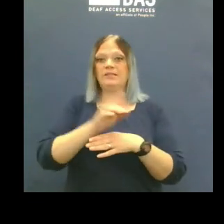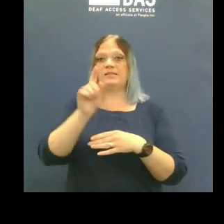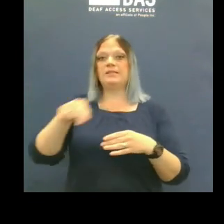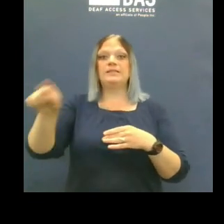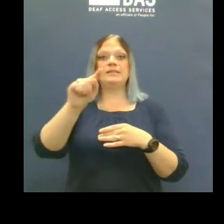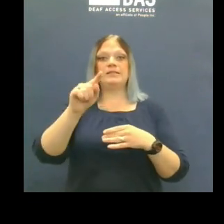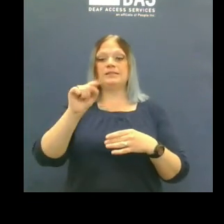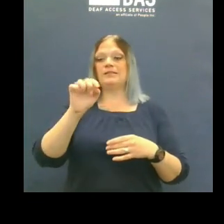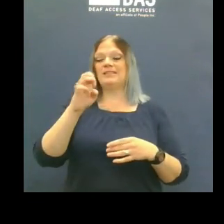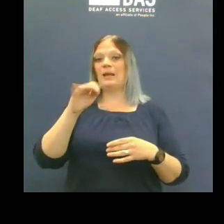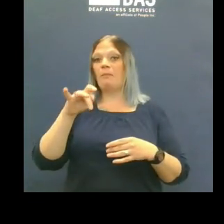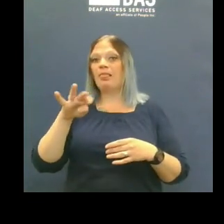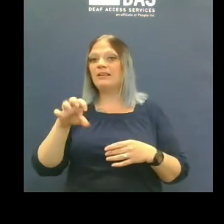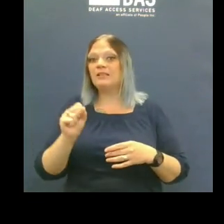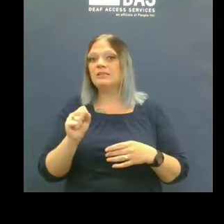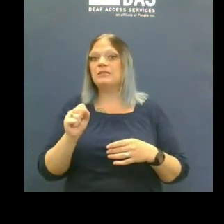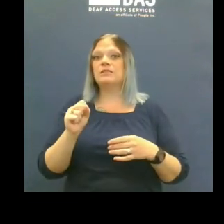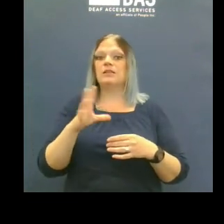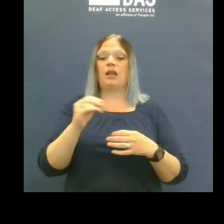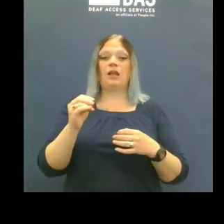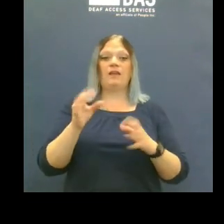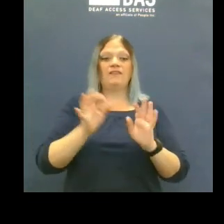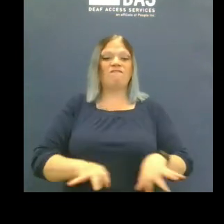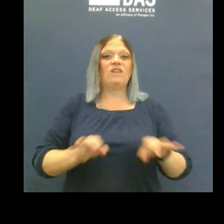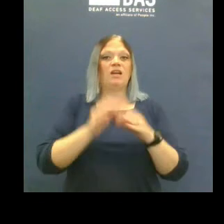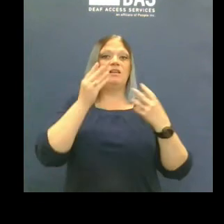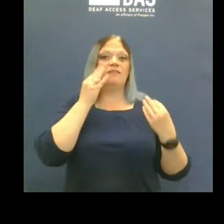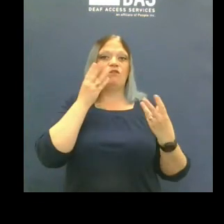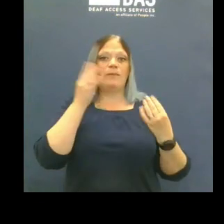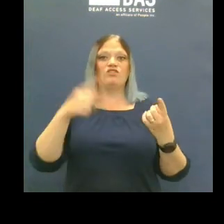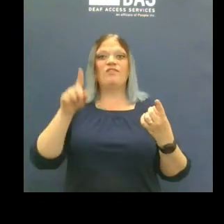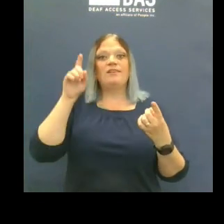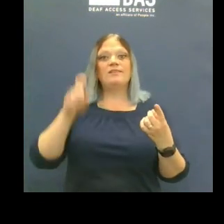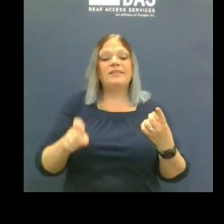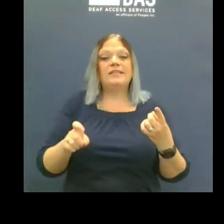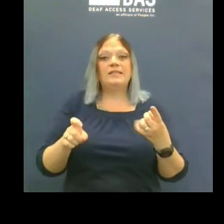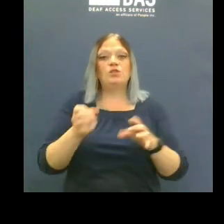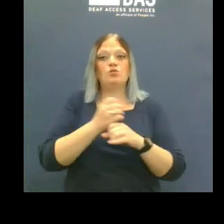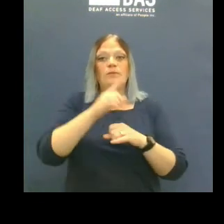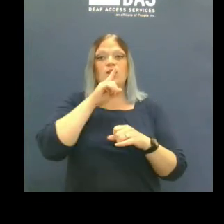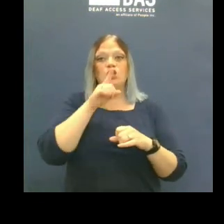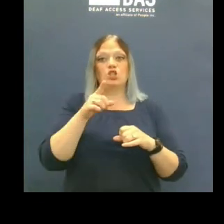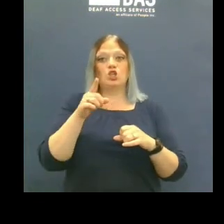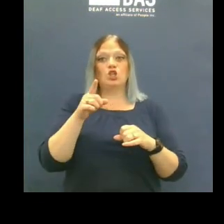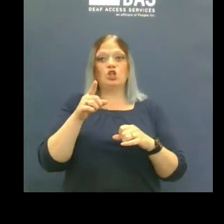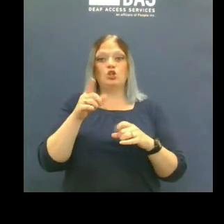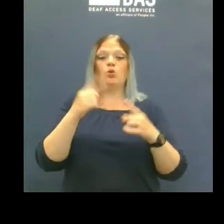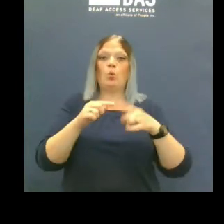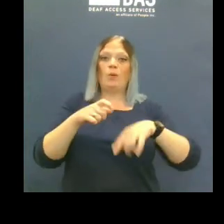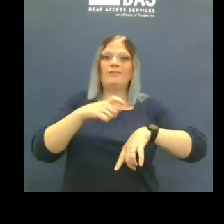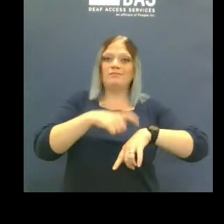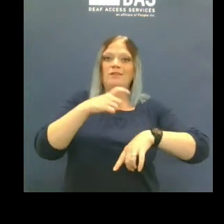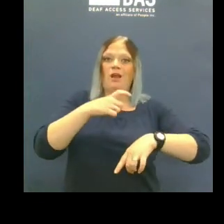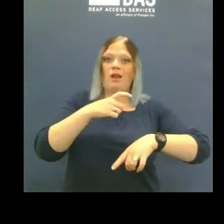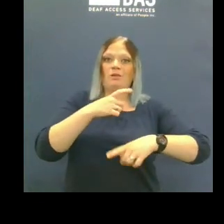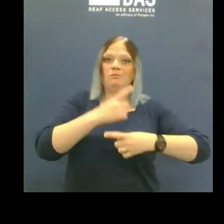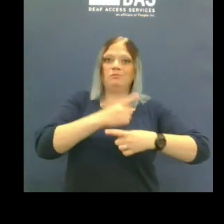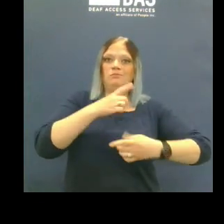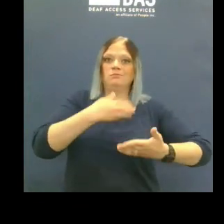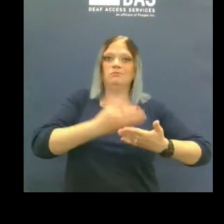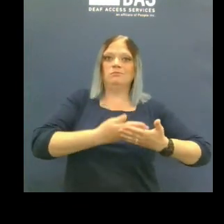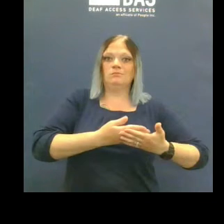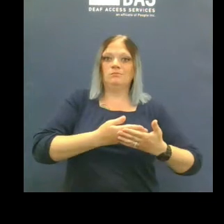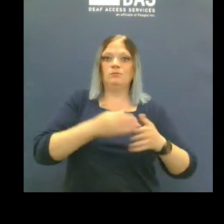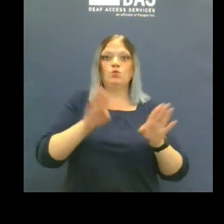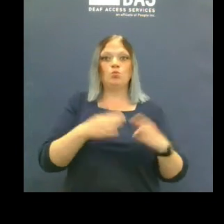those templates and the vital information that they need to see to it that they can, when the time comes for their phase,